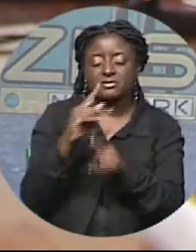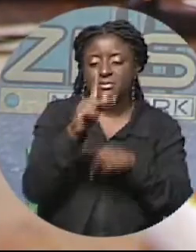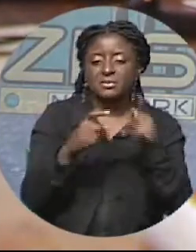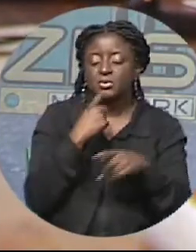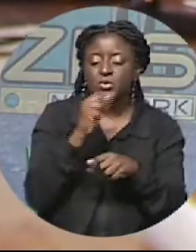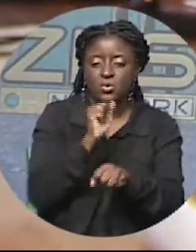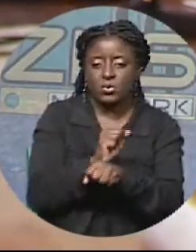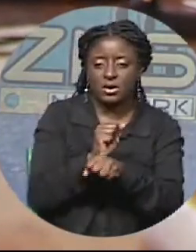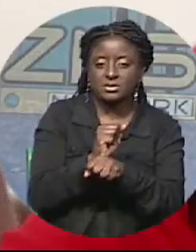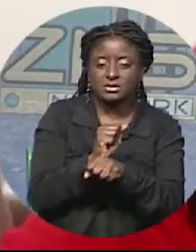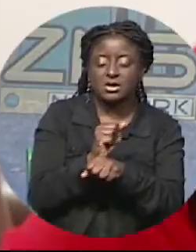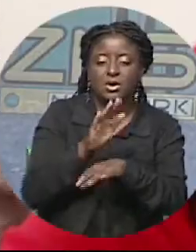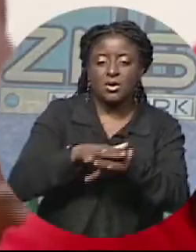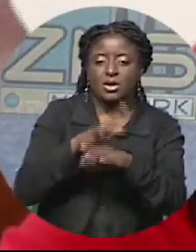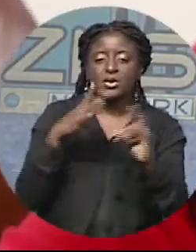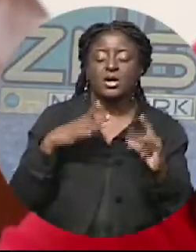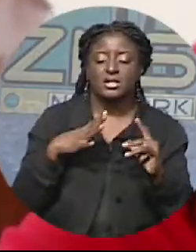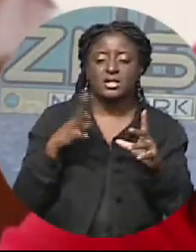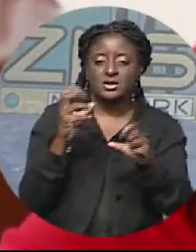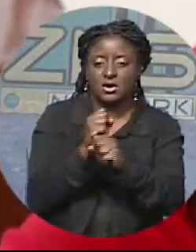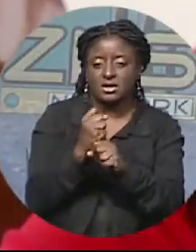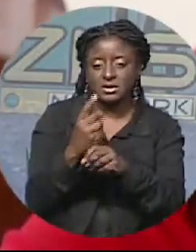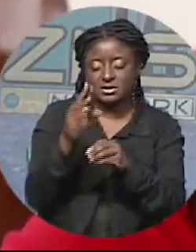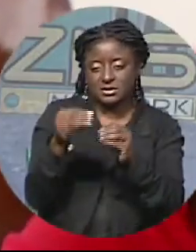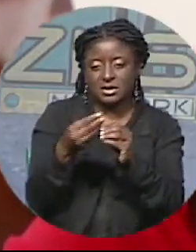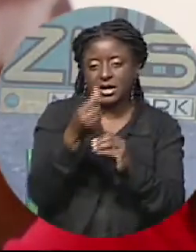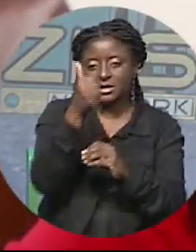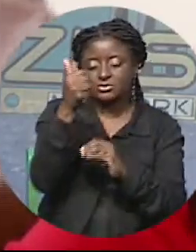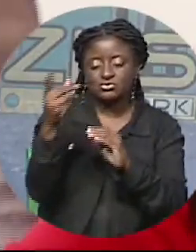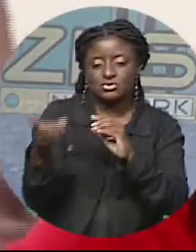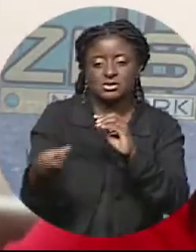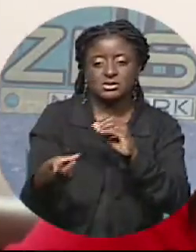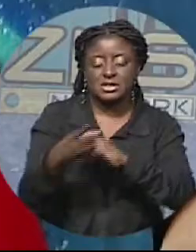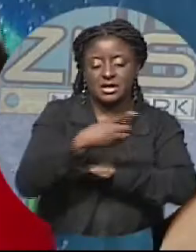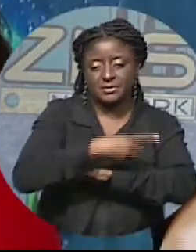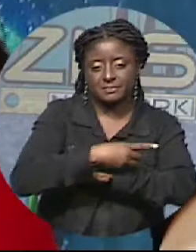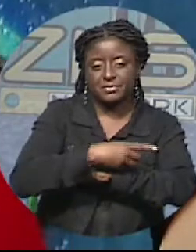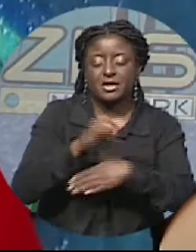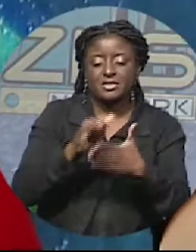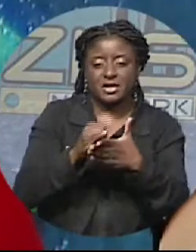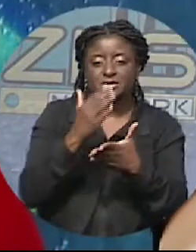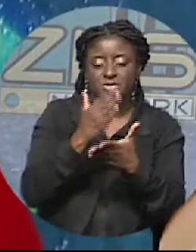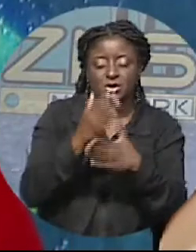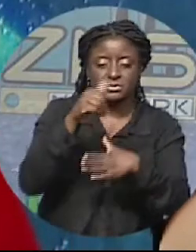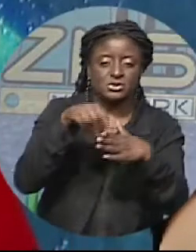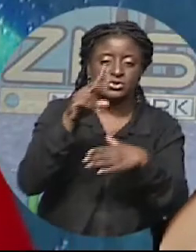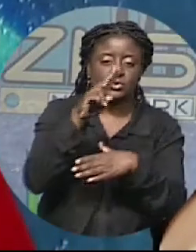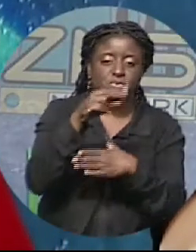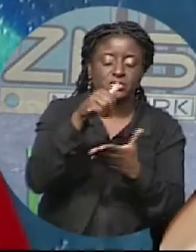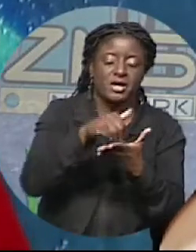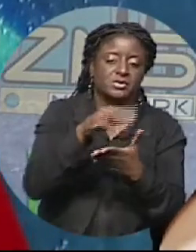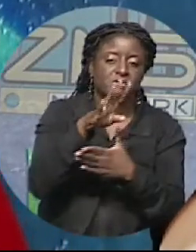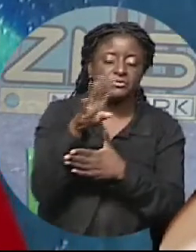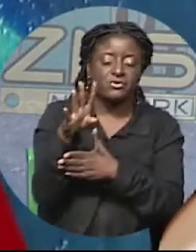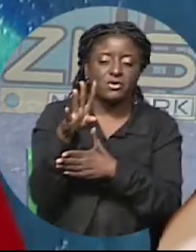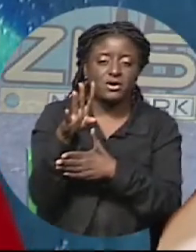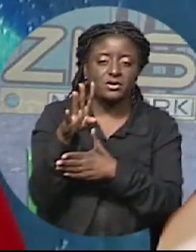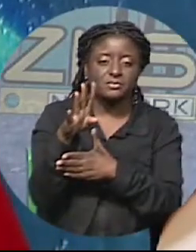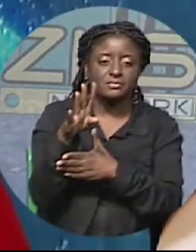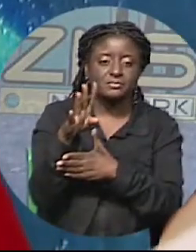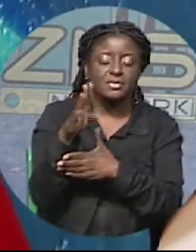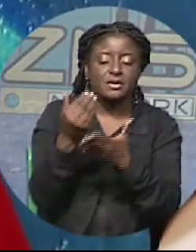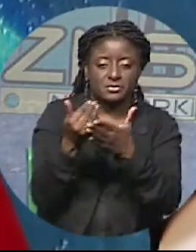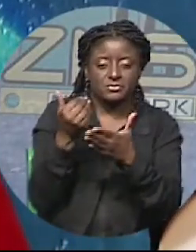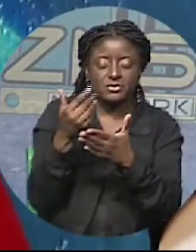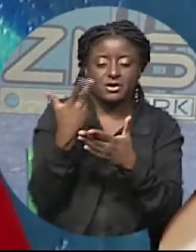holiday received an additional day, but that practice ended in 2004. There was a period that they actually did try to